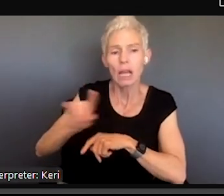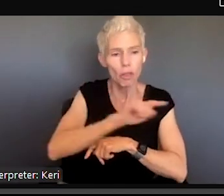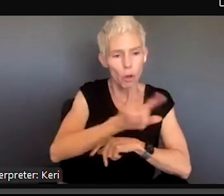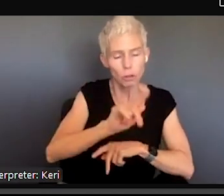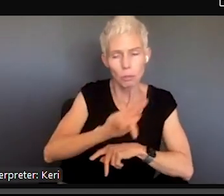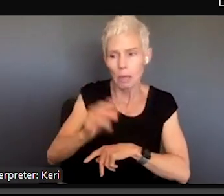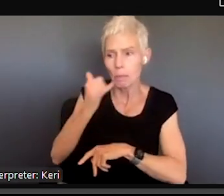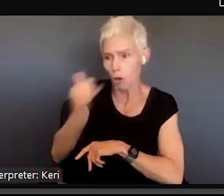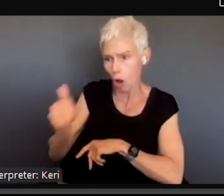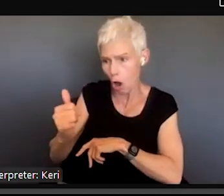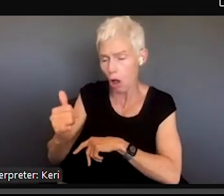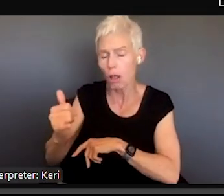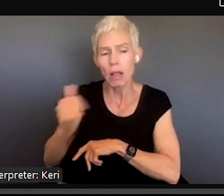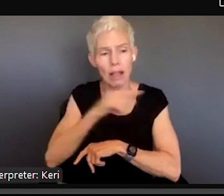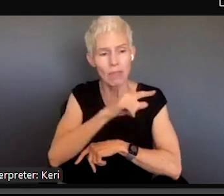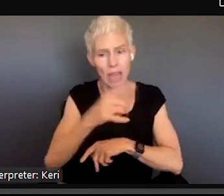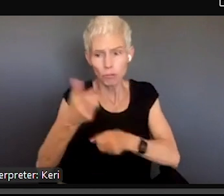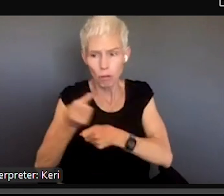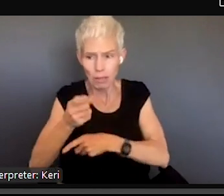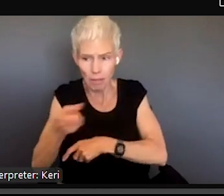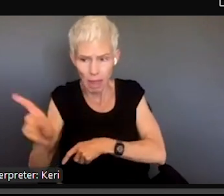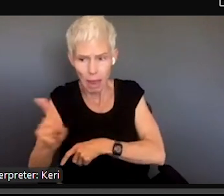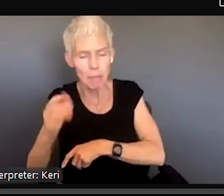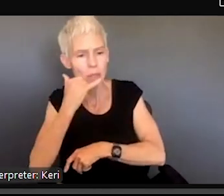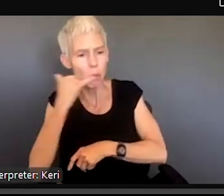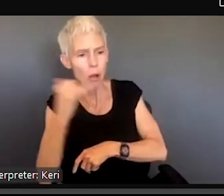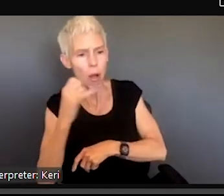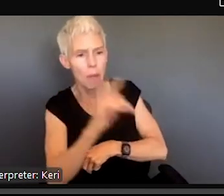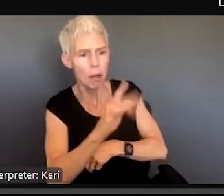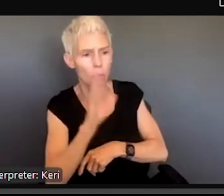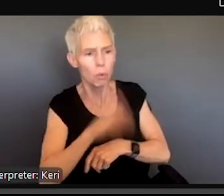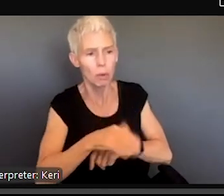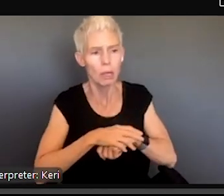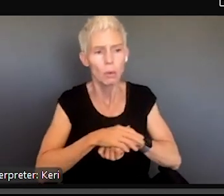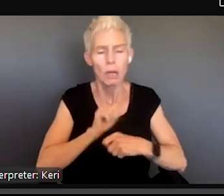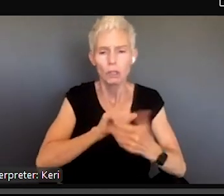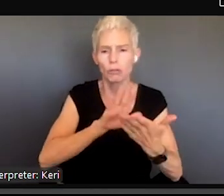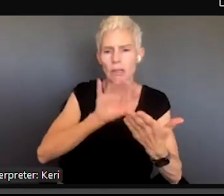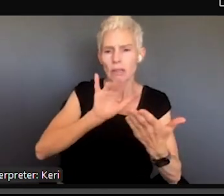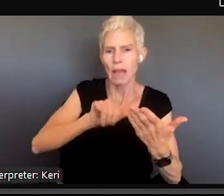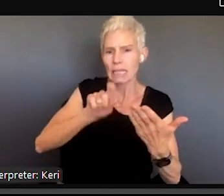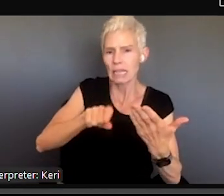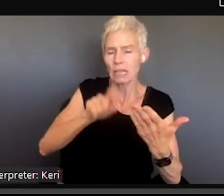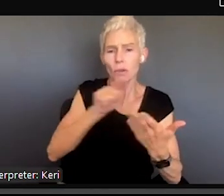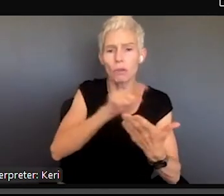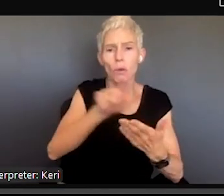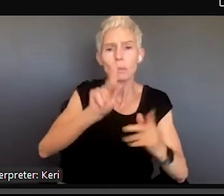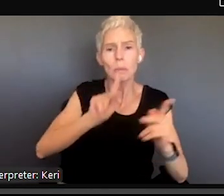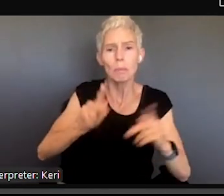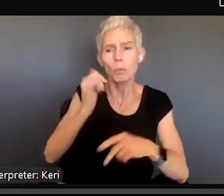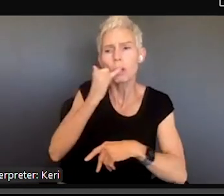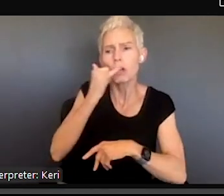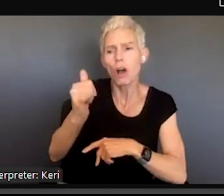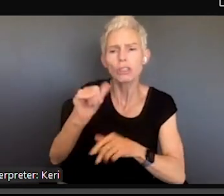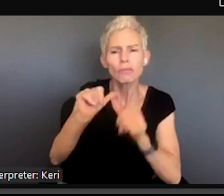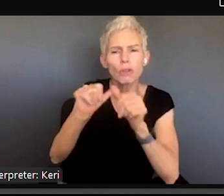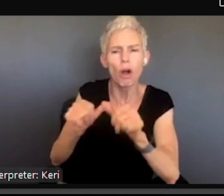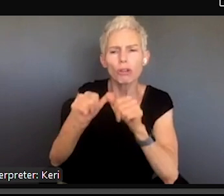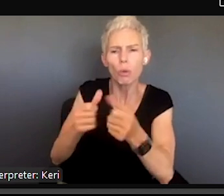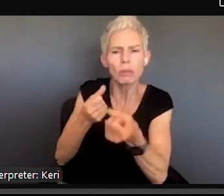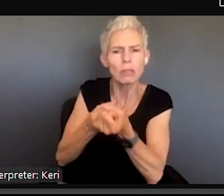But we wanted to be able to address that particular need for folks that are just calling for ongoing